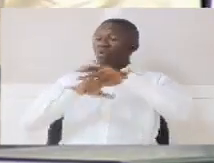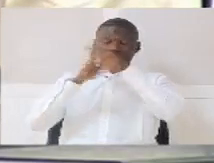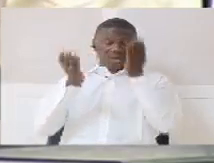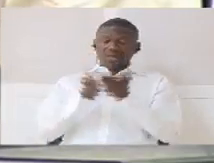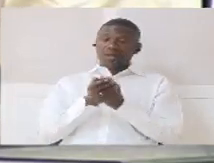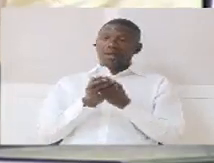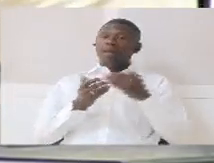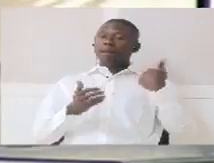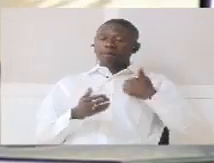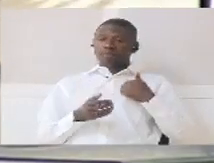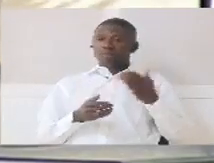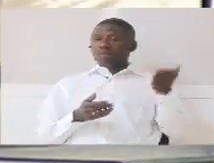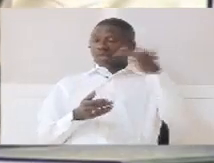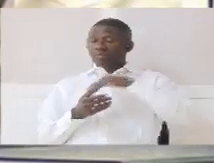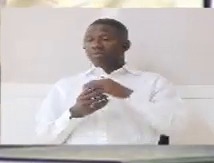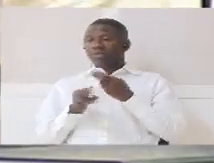the headquarters, saying that